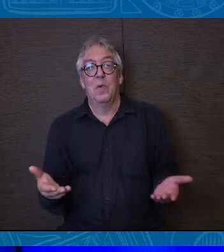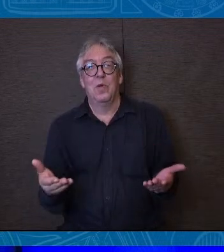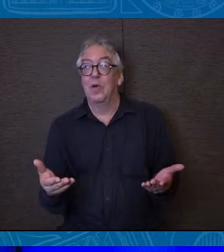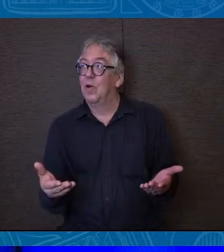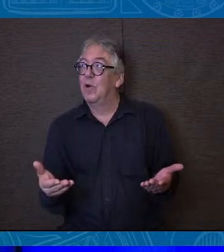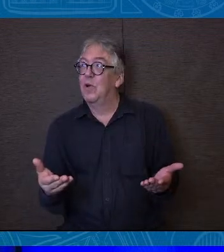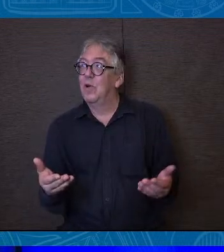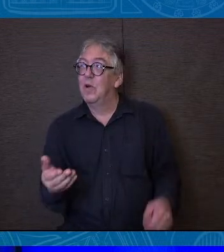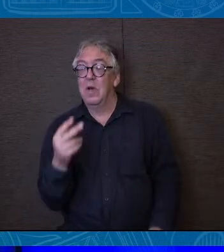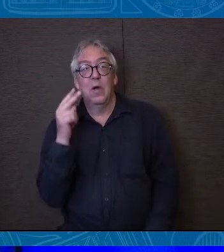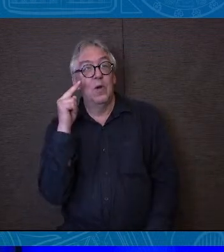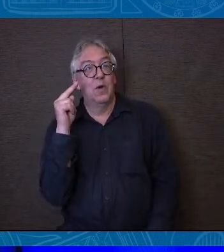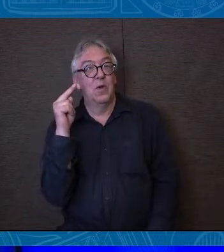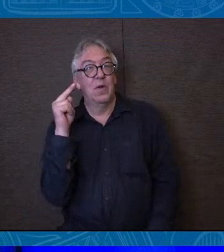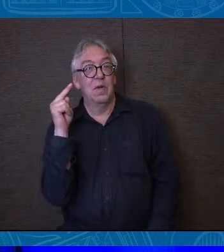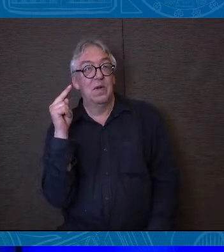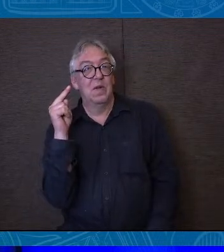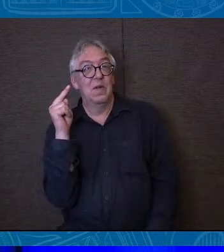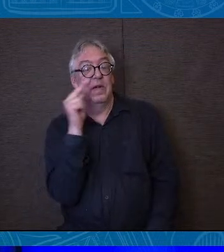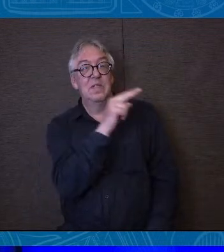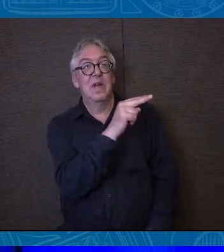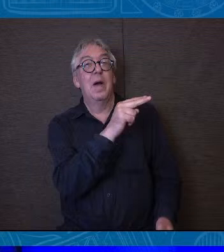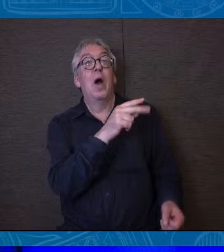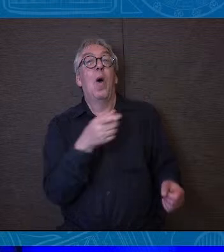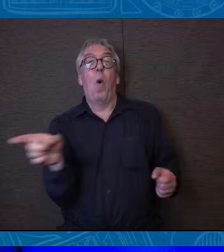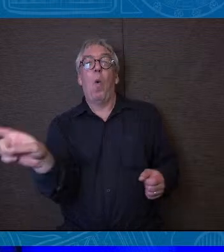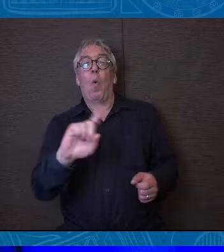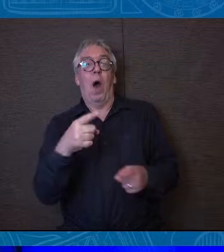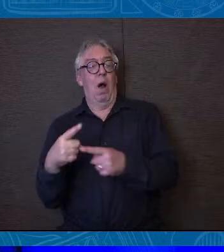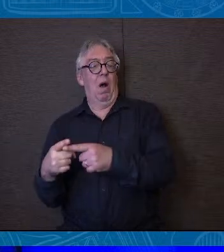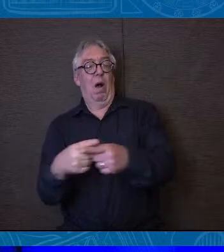there are coordinates also mentioned. This is the area where the CAP